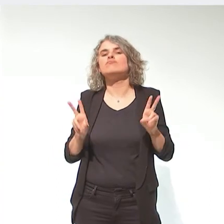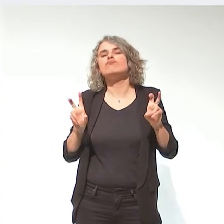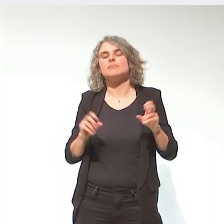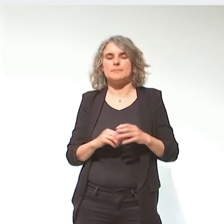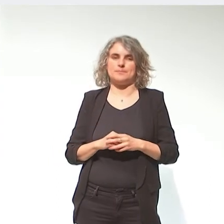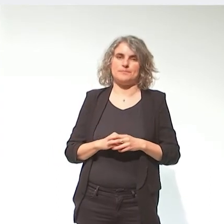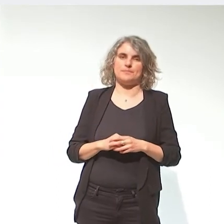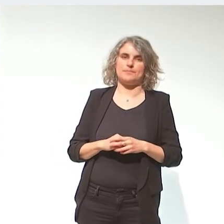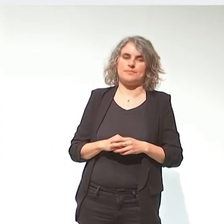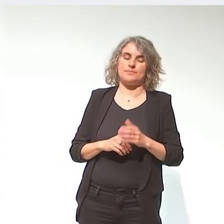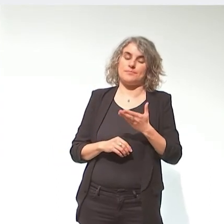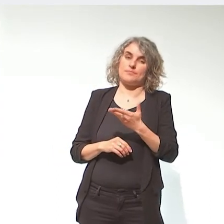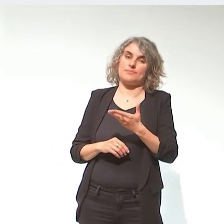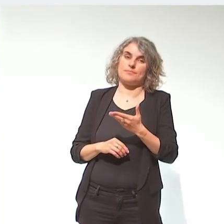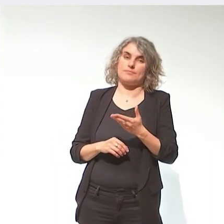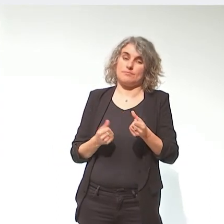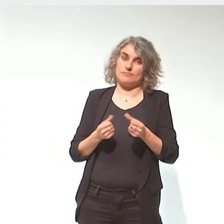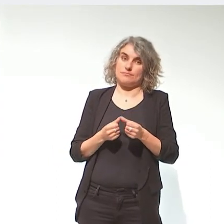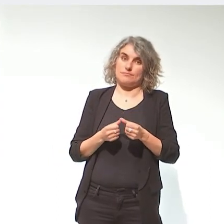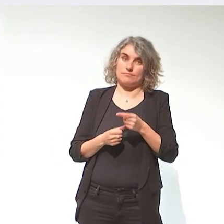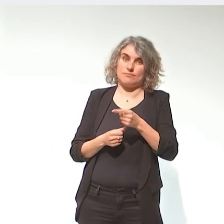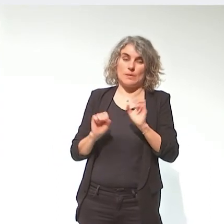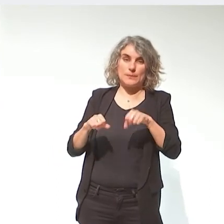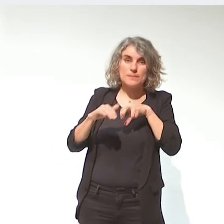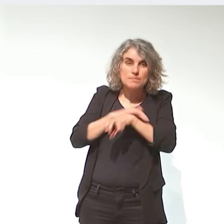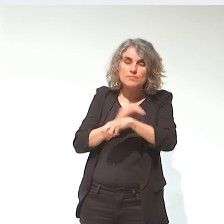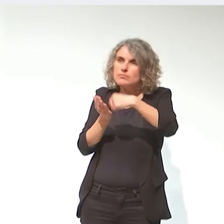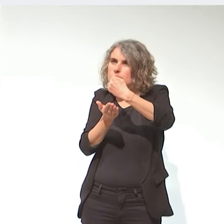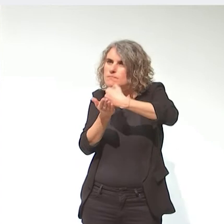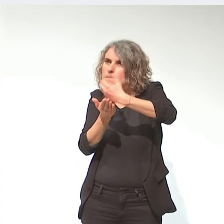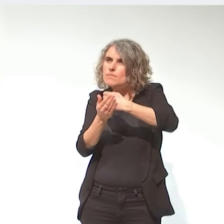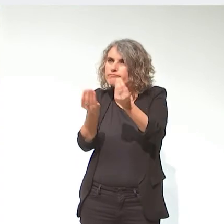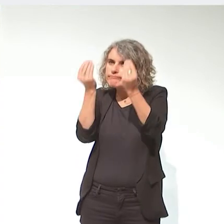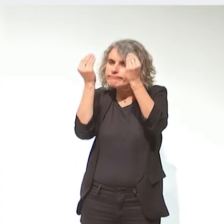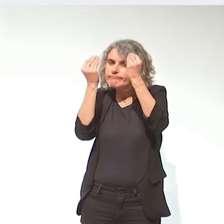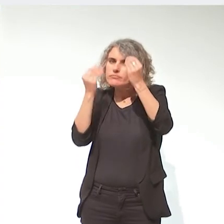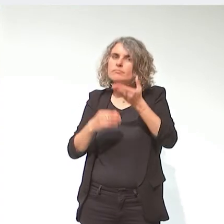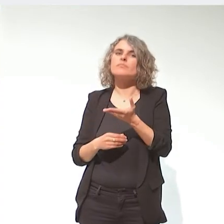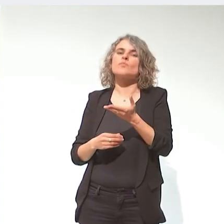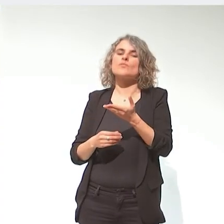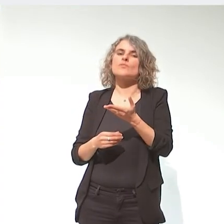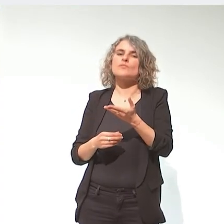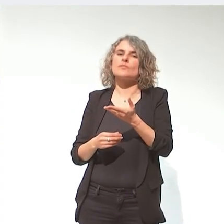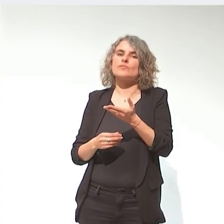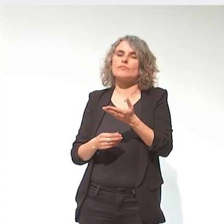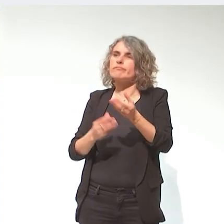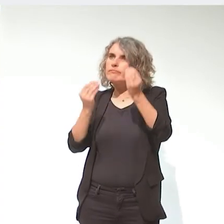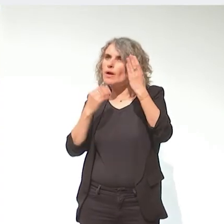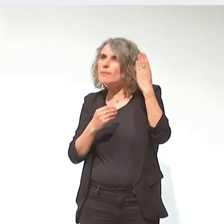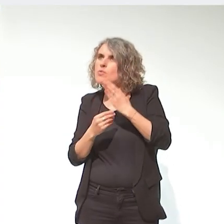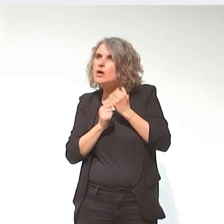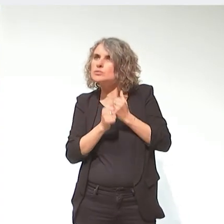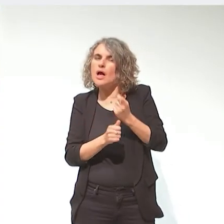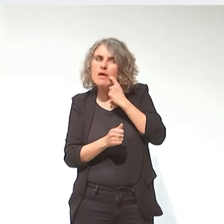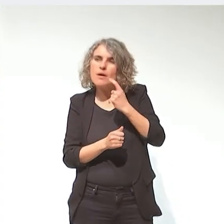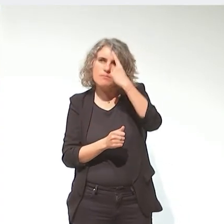necessary information and necessary training, and also can get necessary